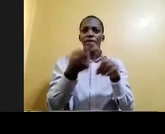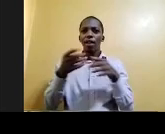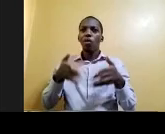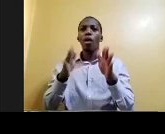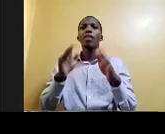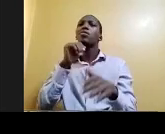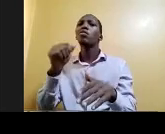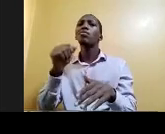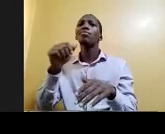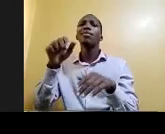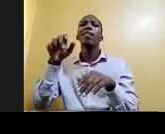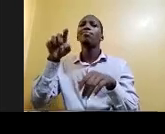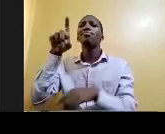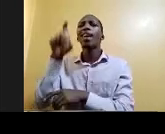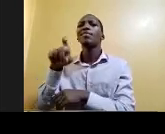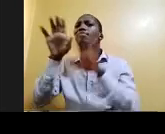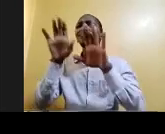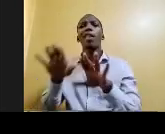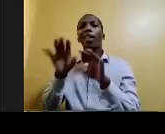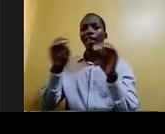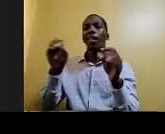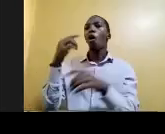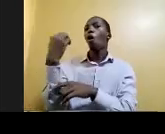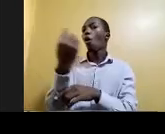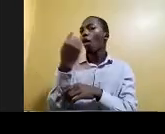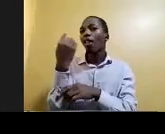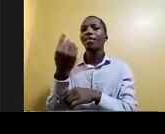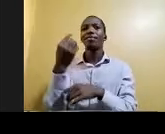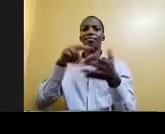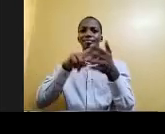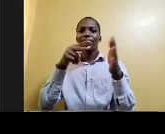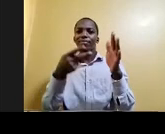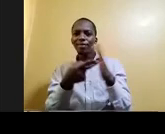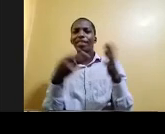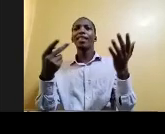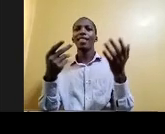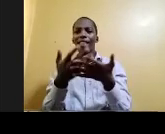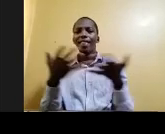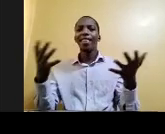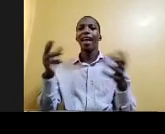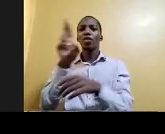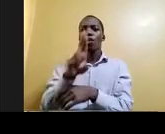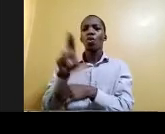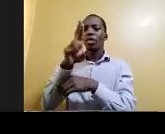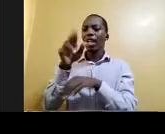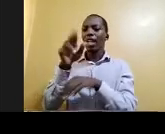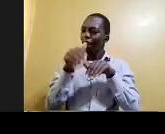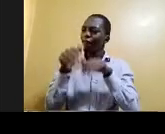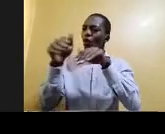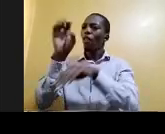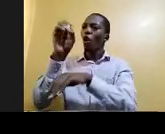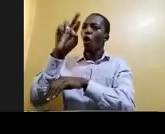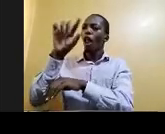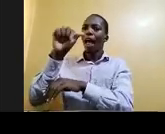matter as long as the way that the things that you're using are aligned with organic principles, and also